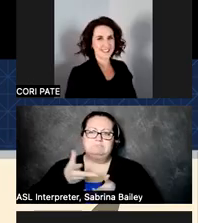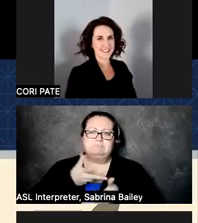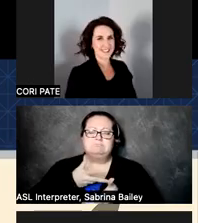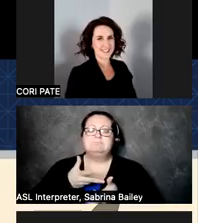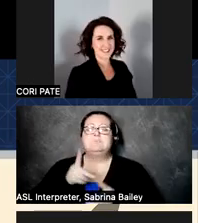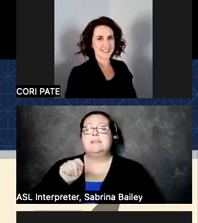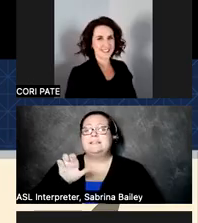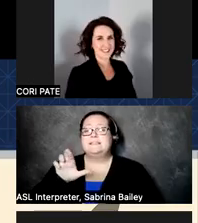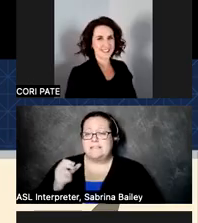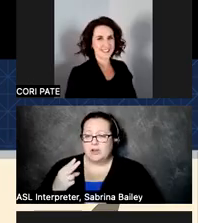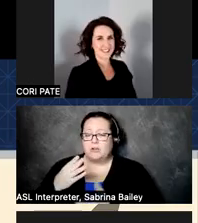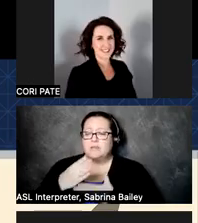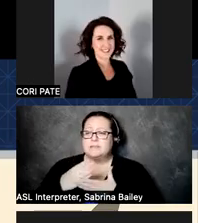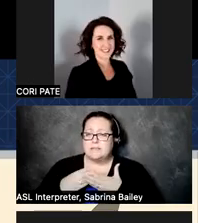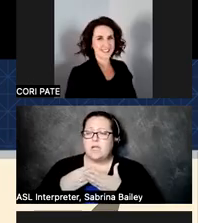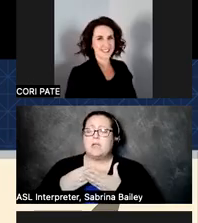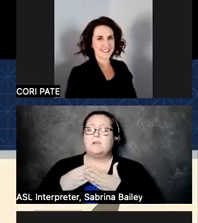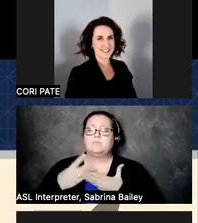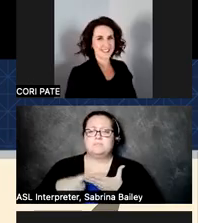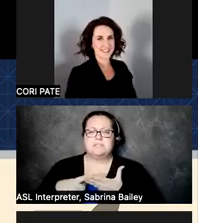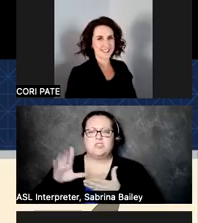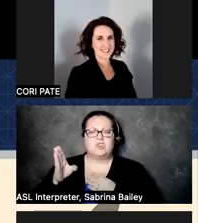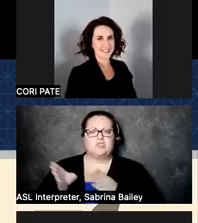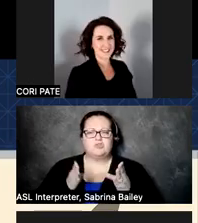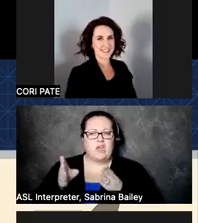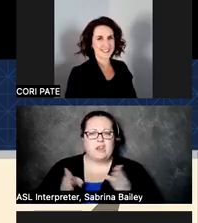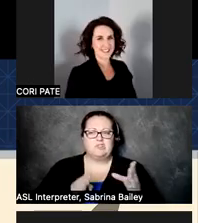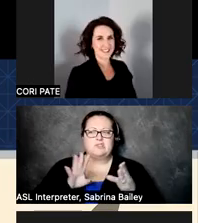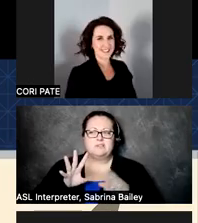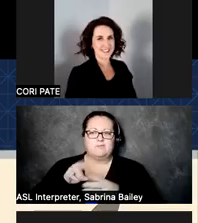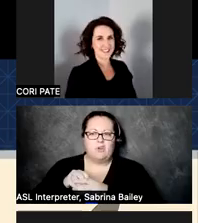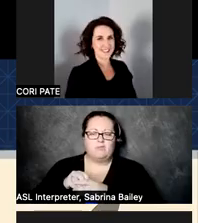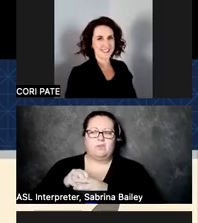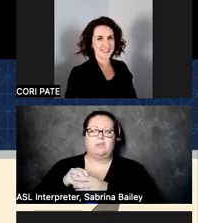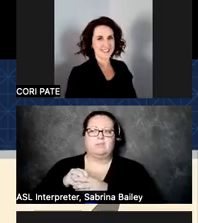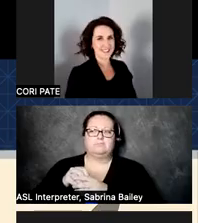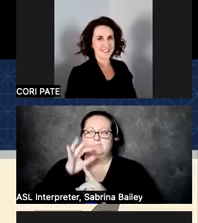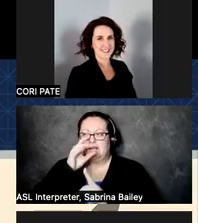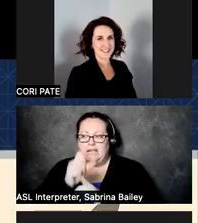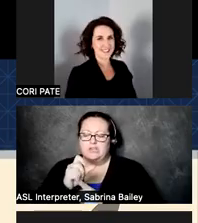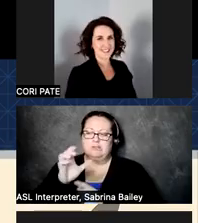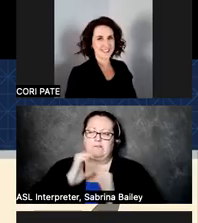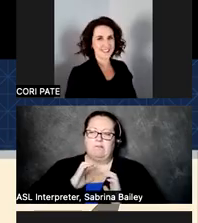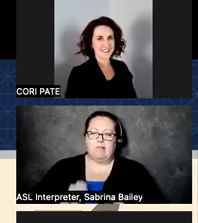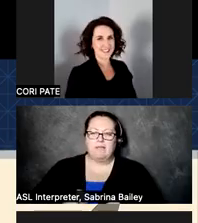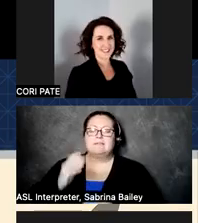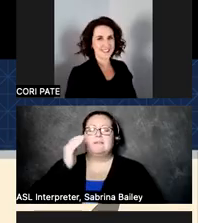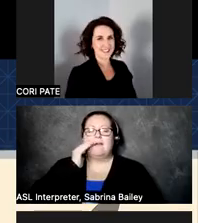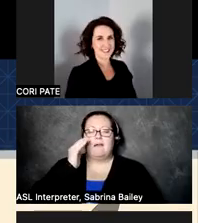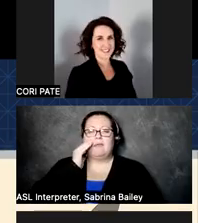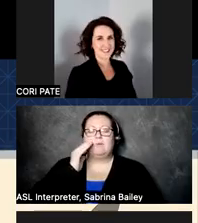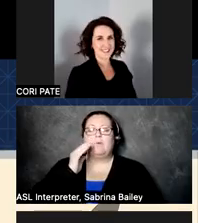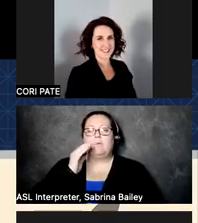Tara talked some of her strategies of engaging clients, and I'm sure that